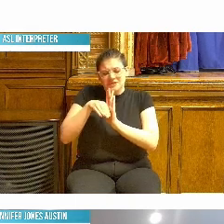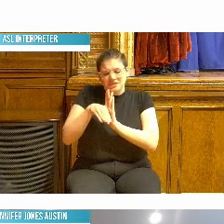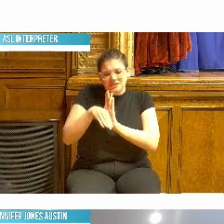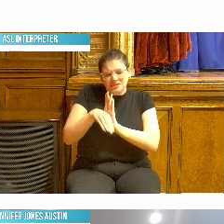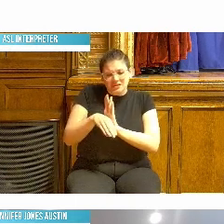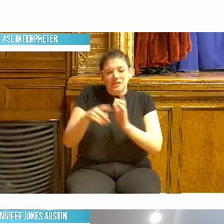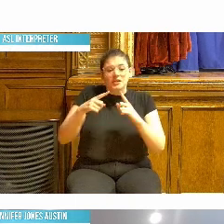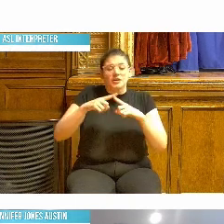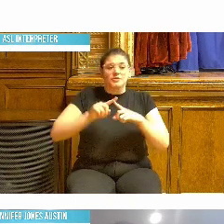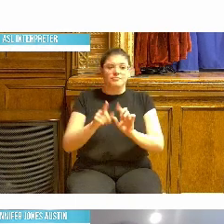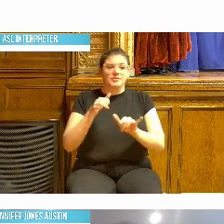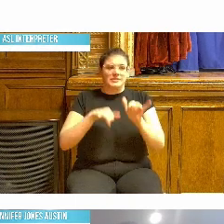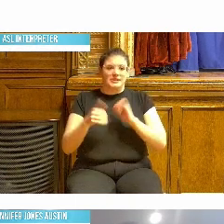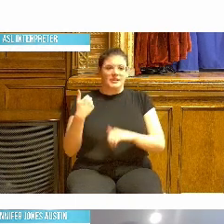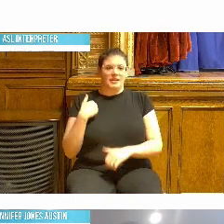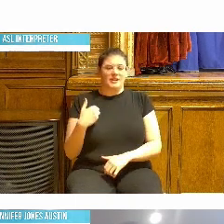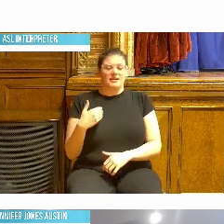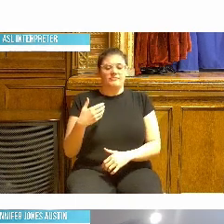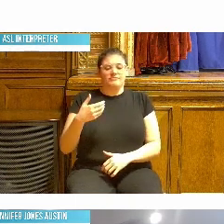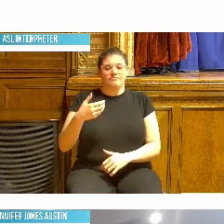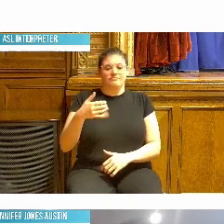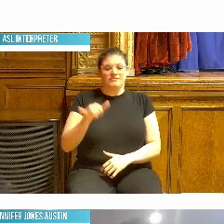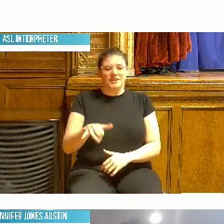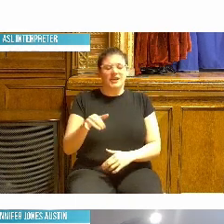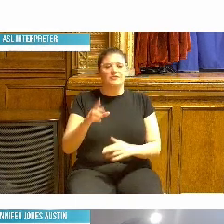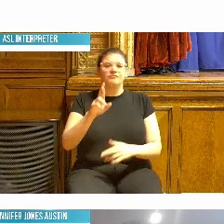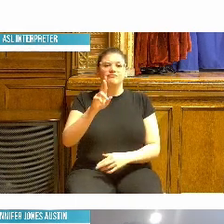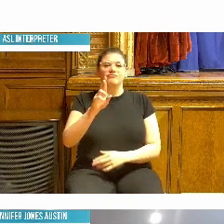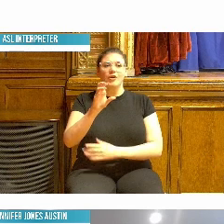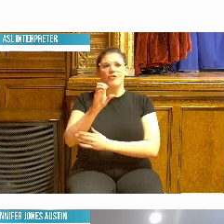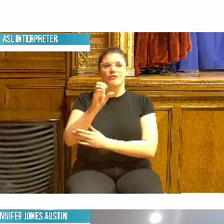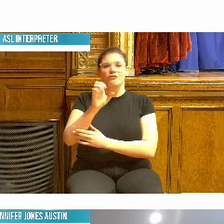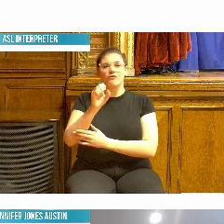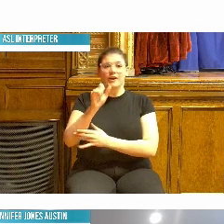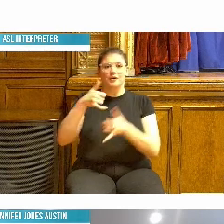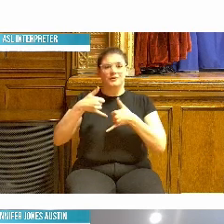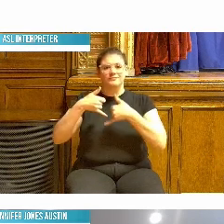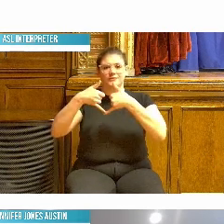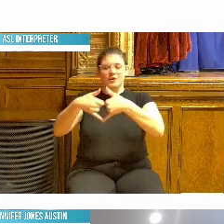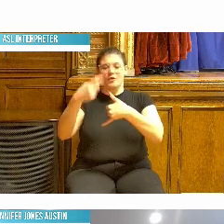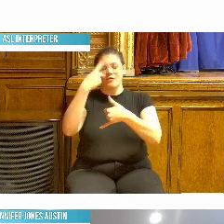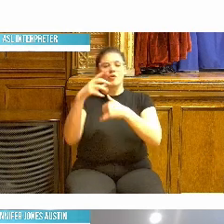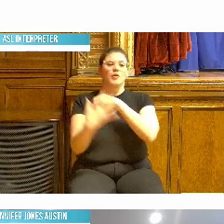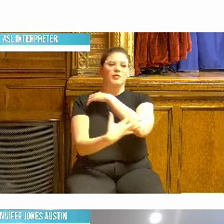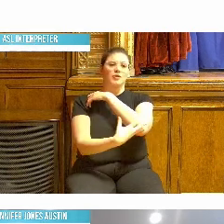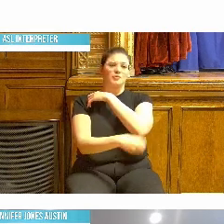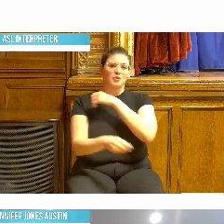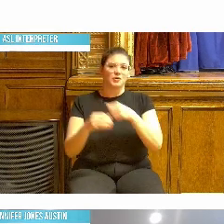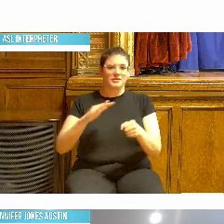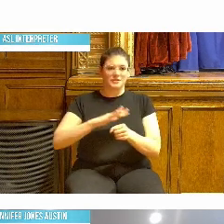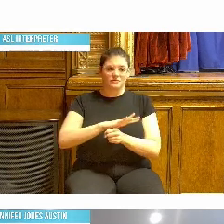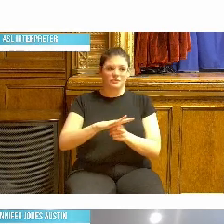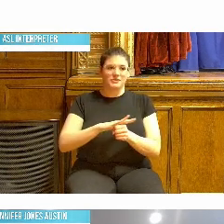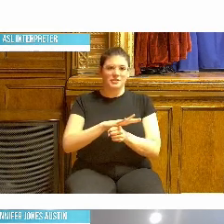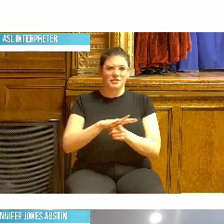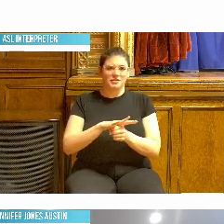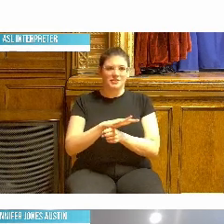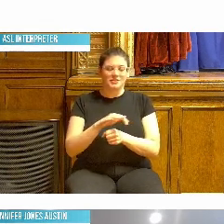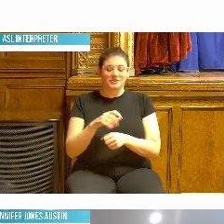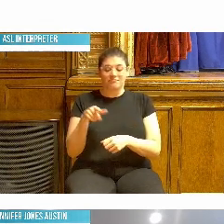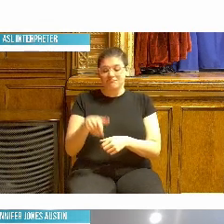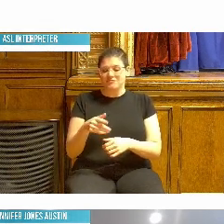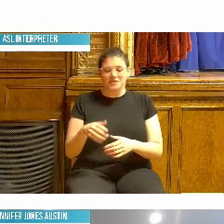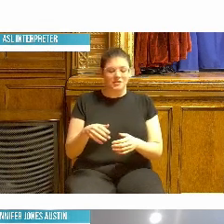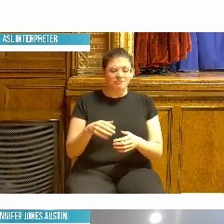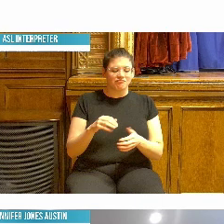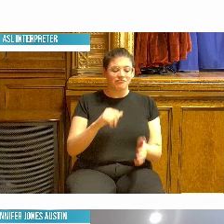record in our region for being one of the most poorest region. You know, the discrimination and the lack of